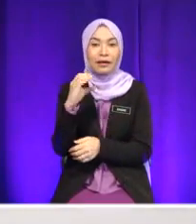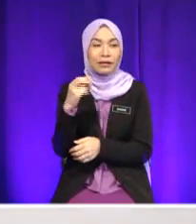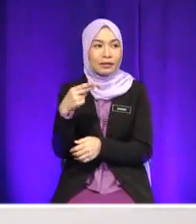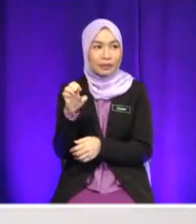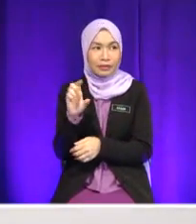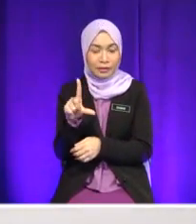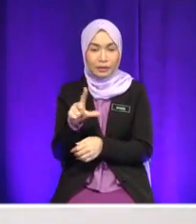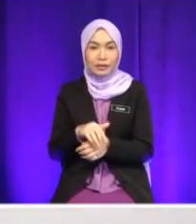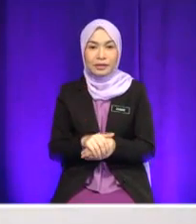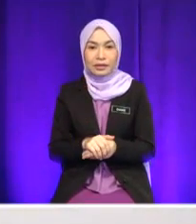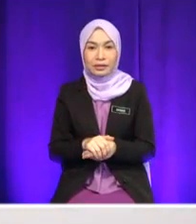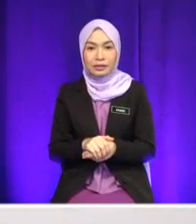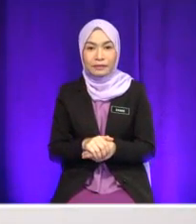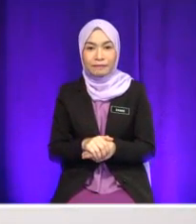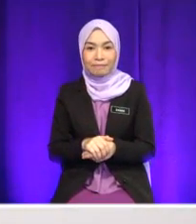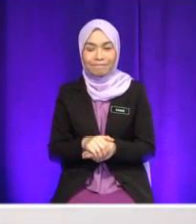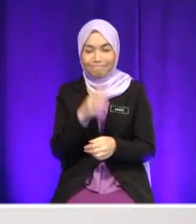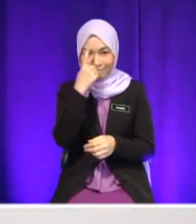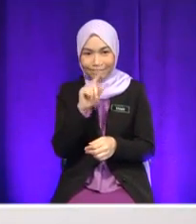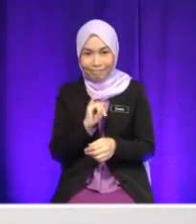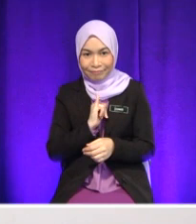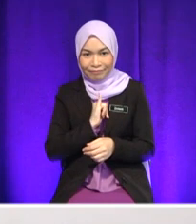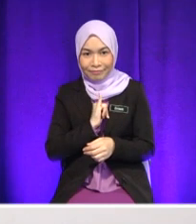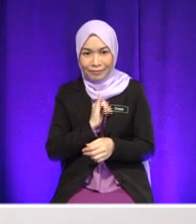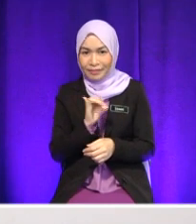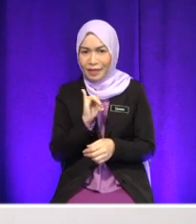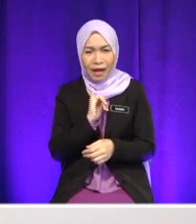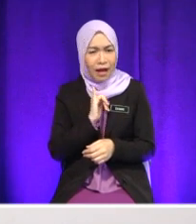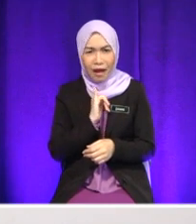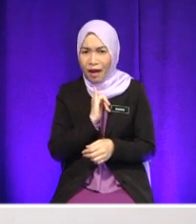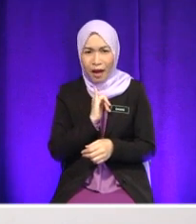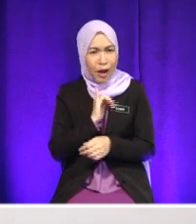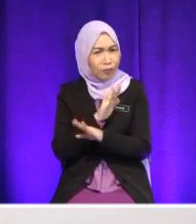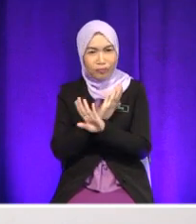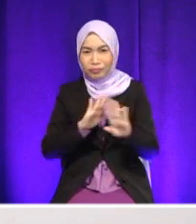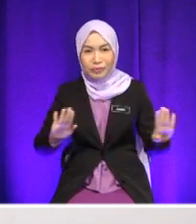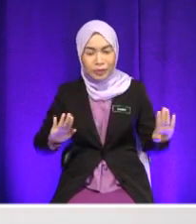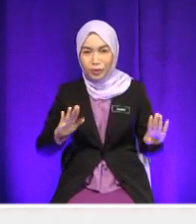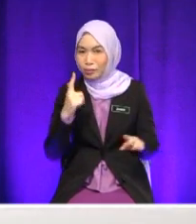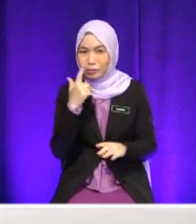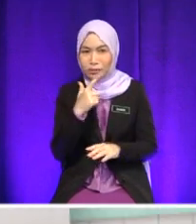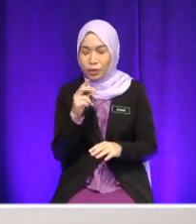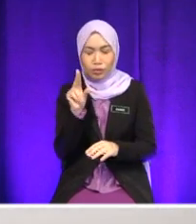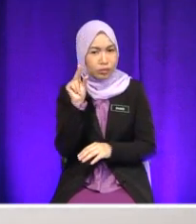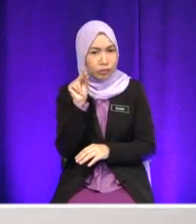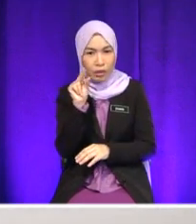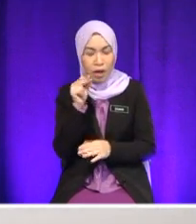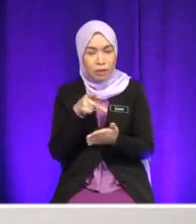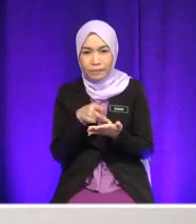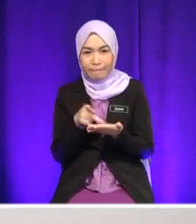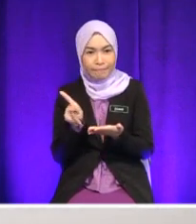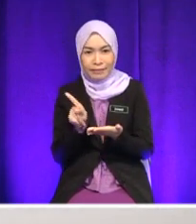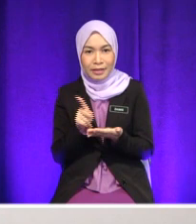For me, I will not pay to use the websites and social networking sites